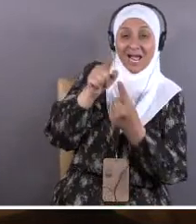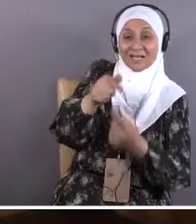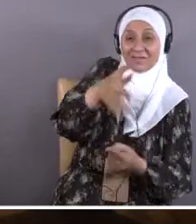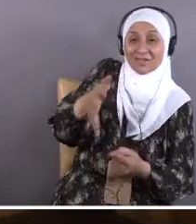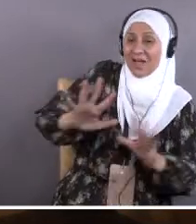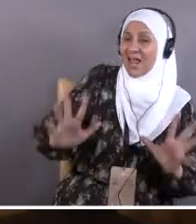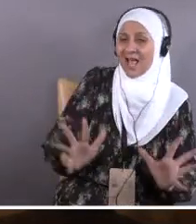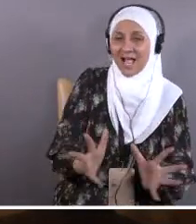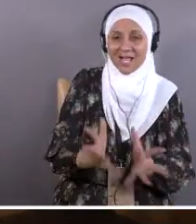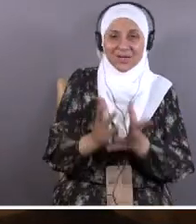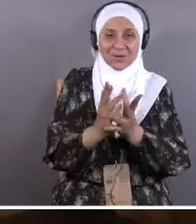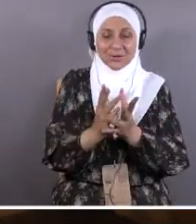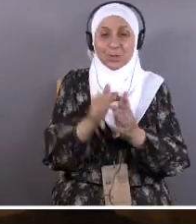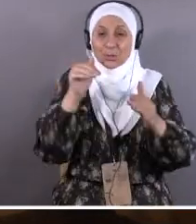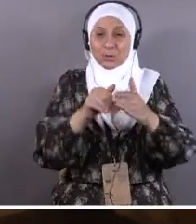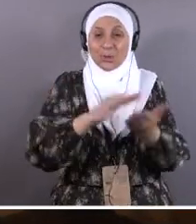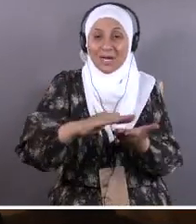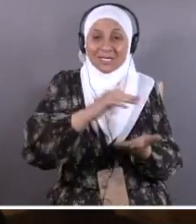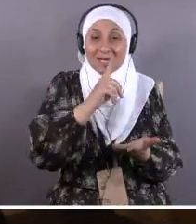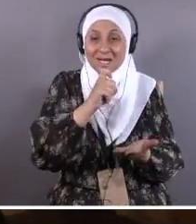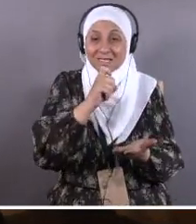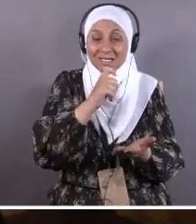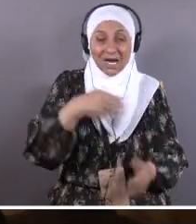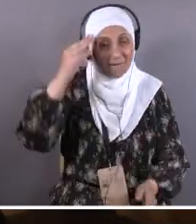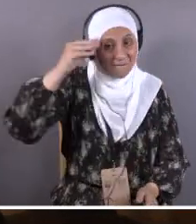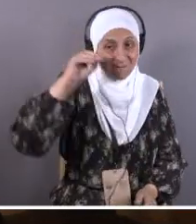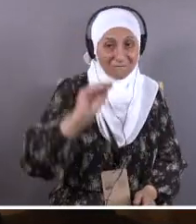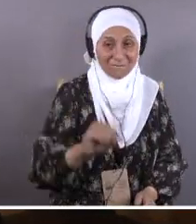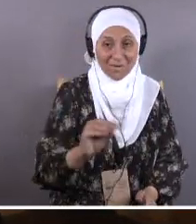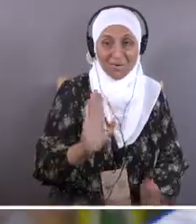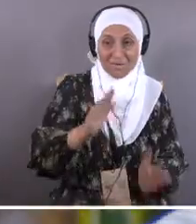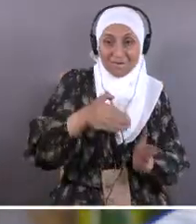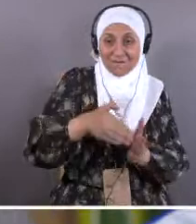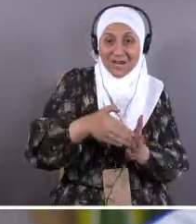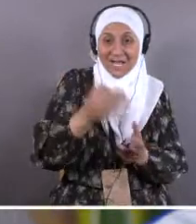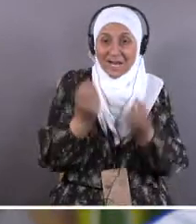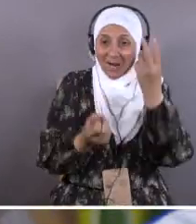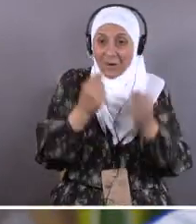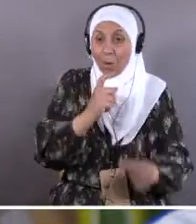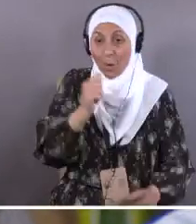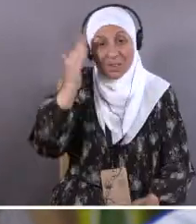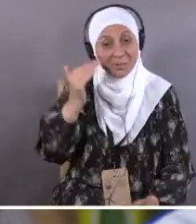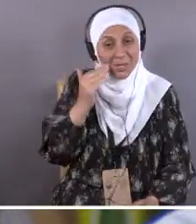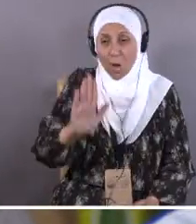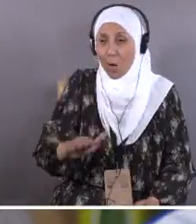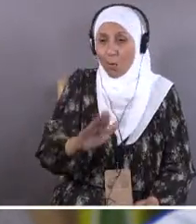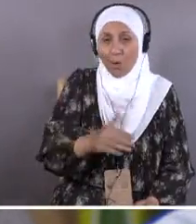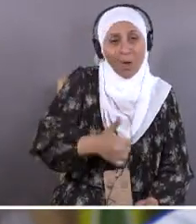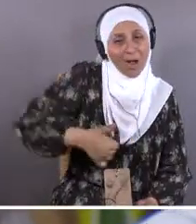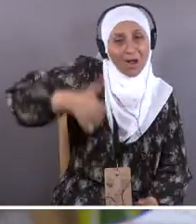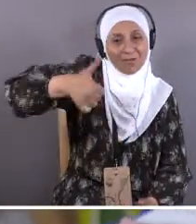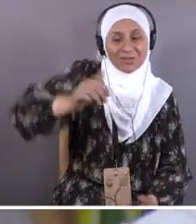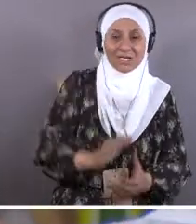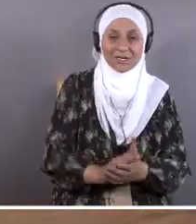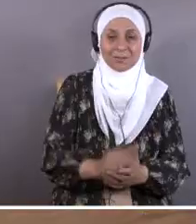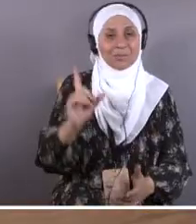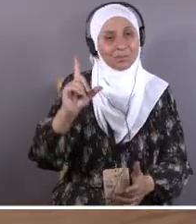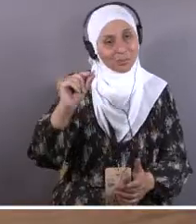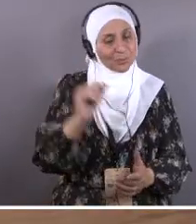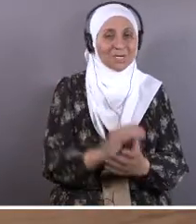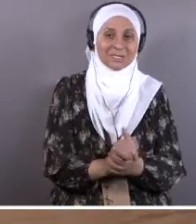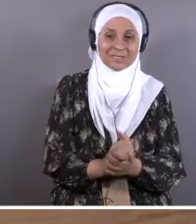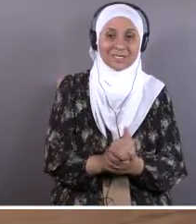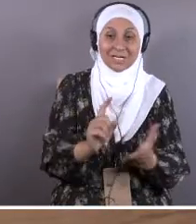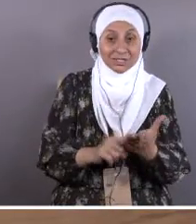with the help of God Almighty, we are attempting to help children, because we want to have children who